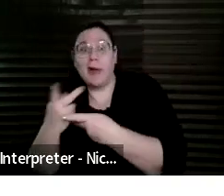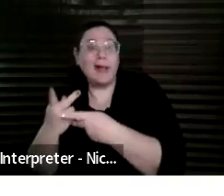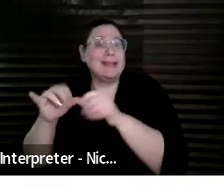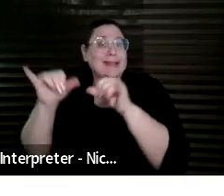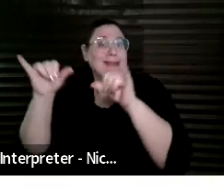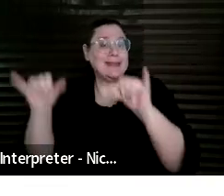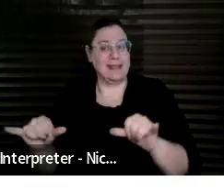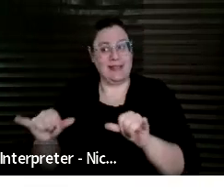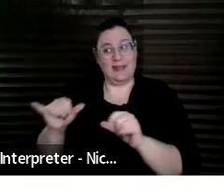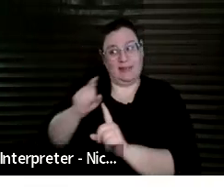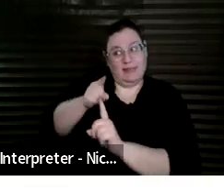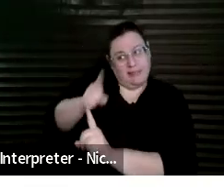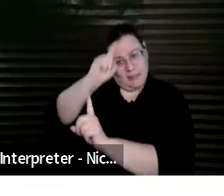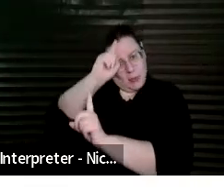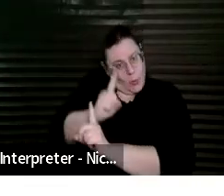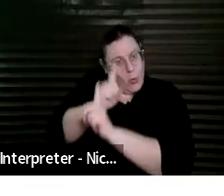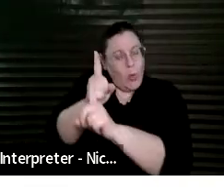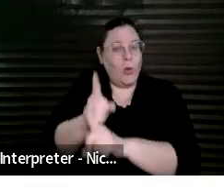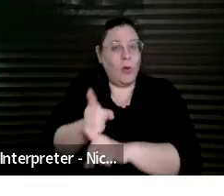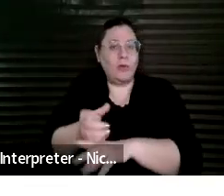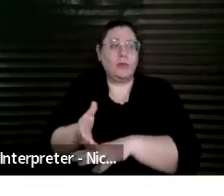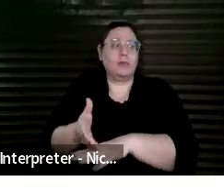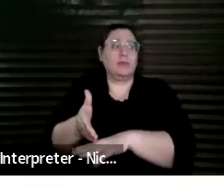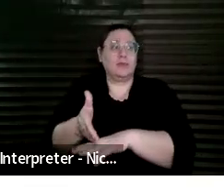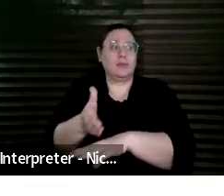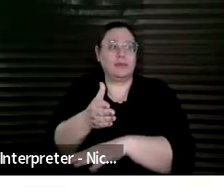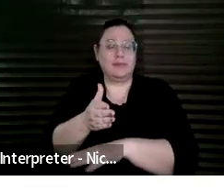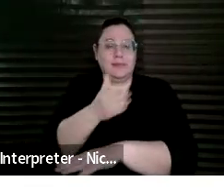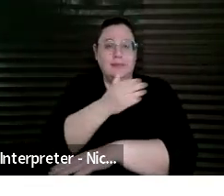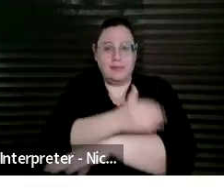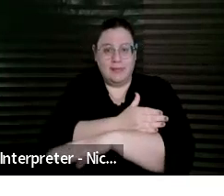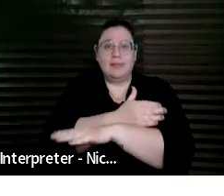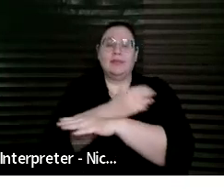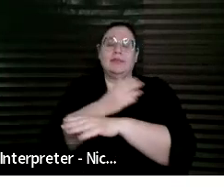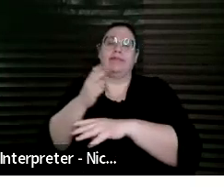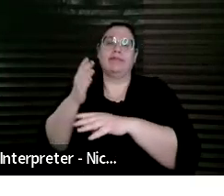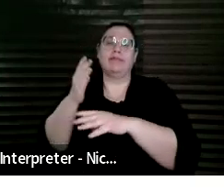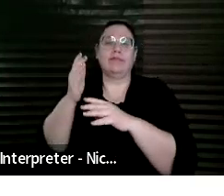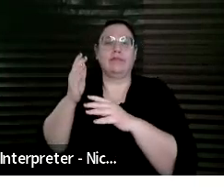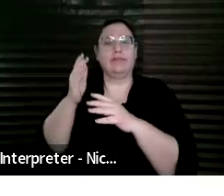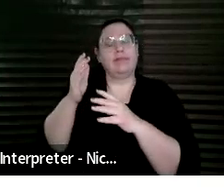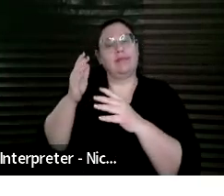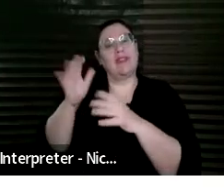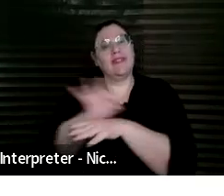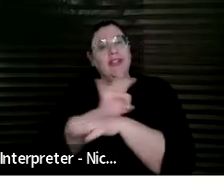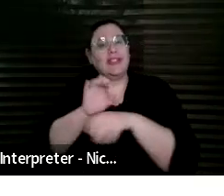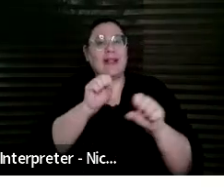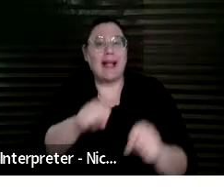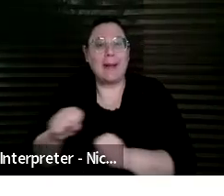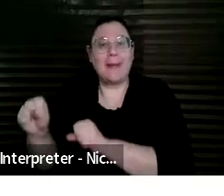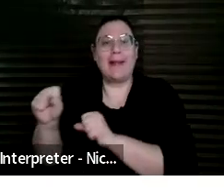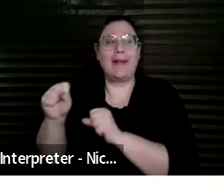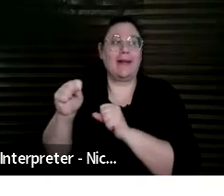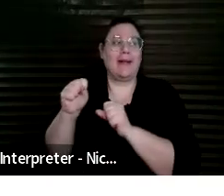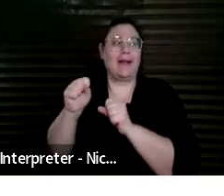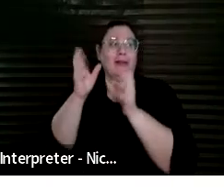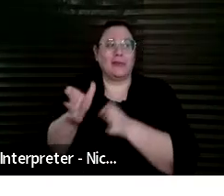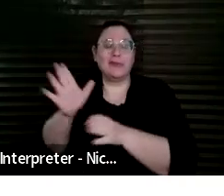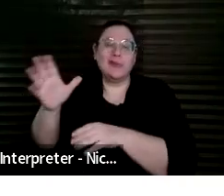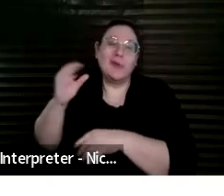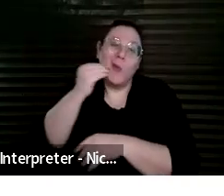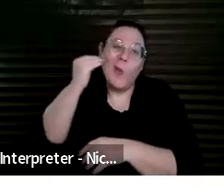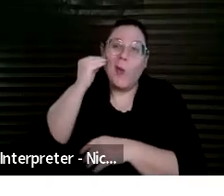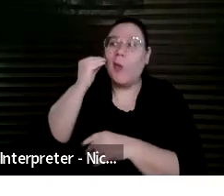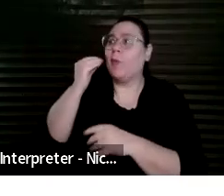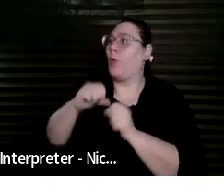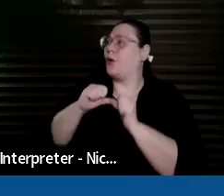maintaining, or improving the functional capabilities of individuals with disabilities.